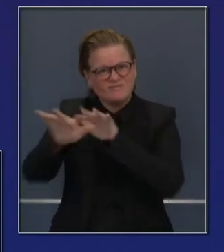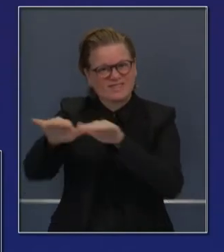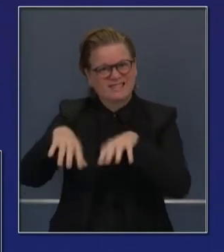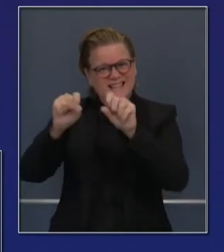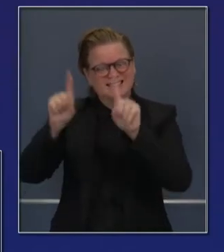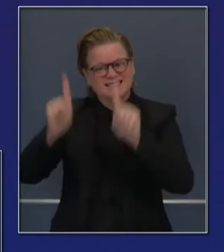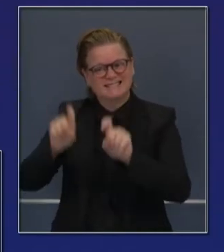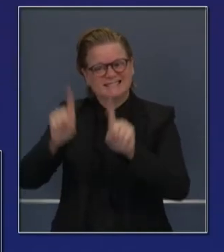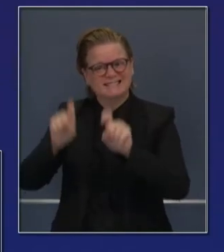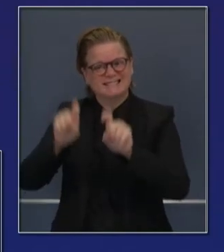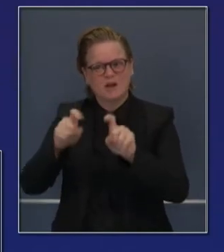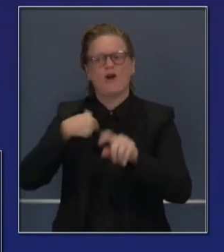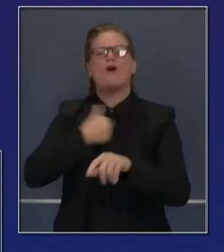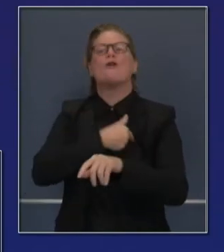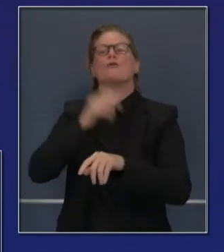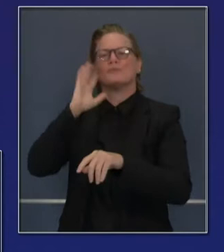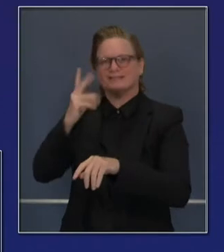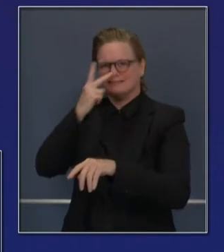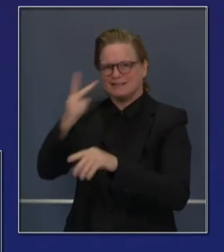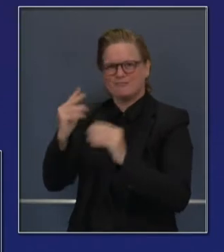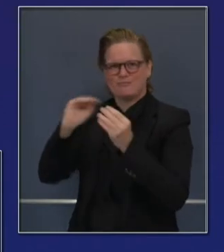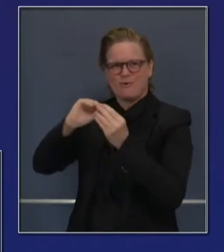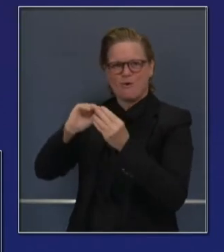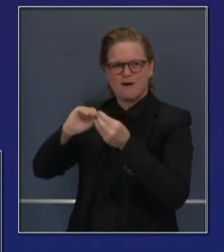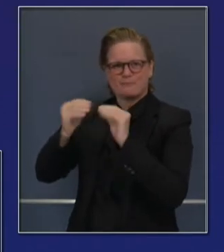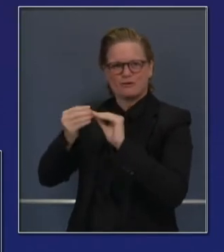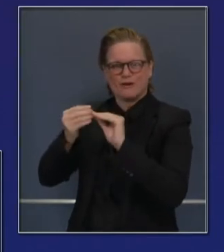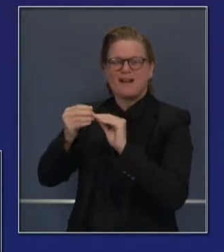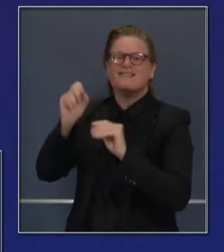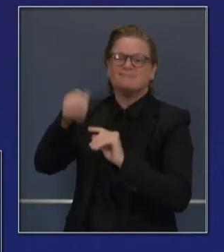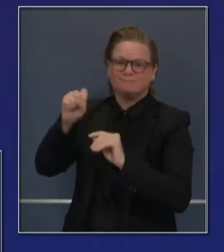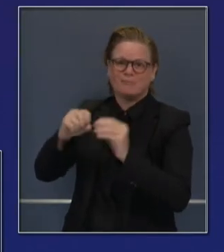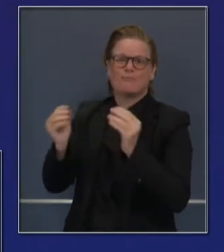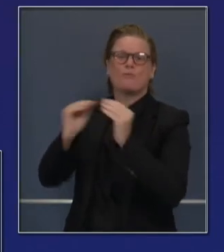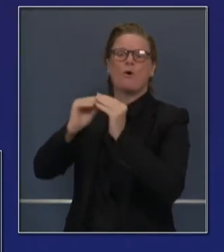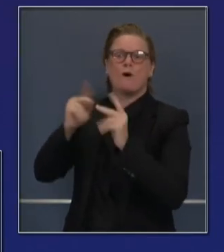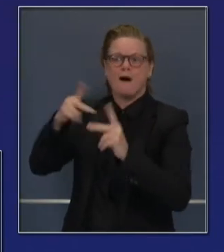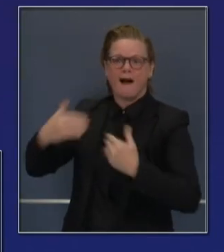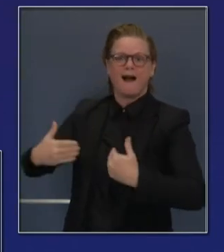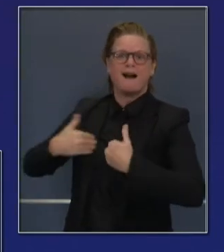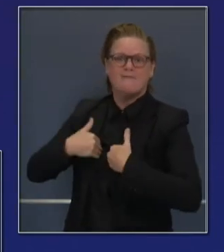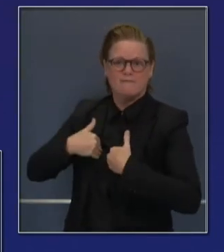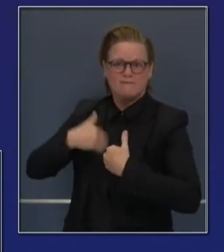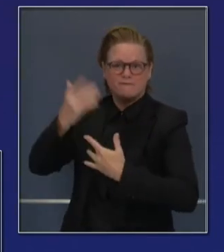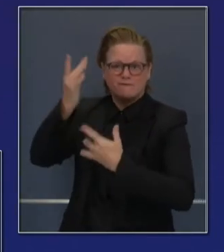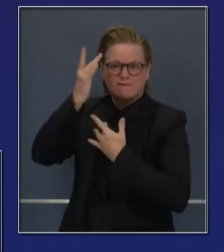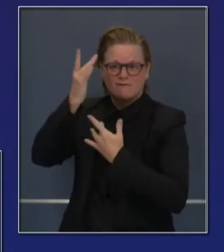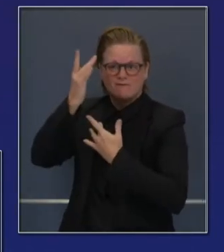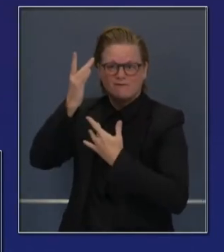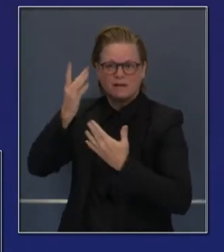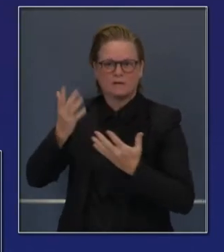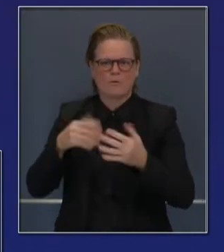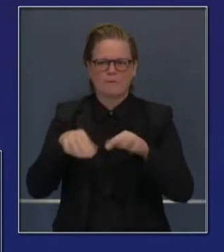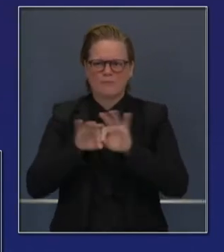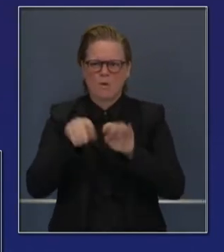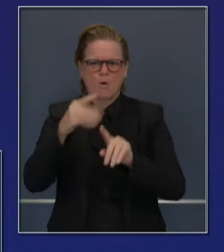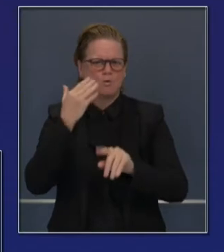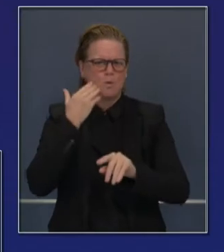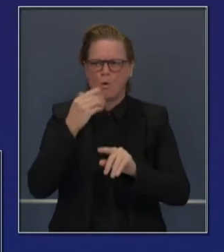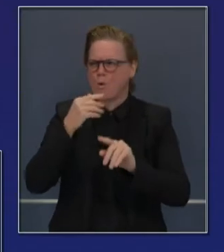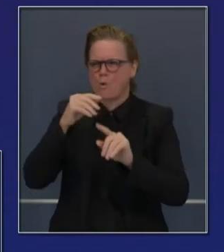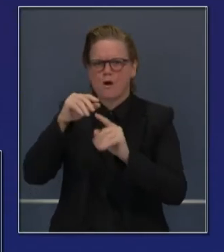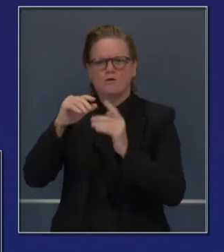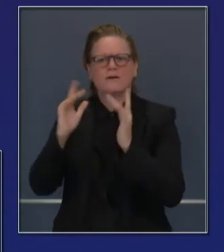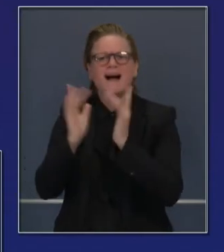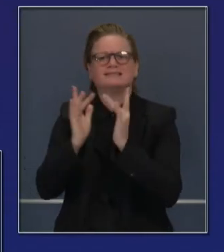then becomes the most important driver in terms of our understanding of where the community spread is occurring and how significant it is.